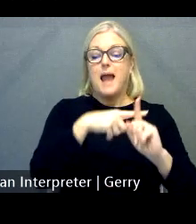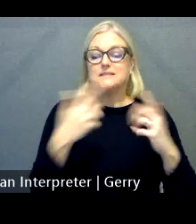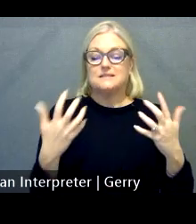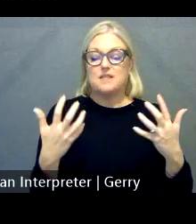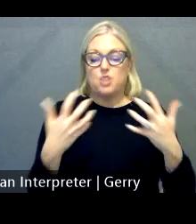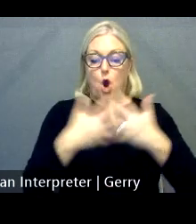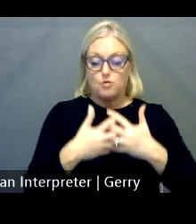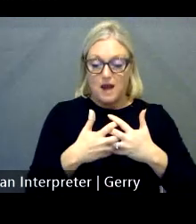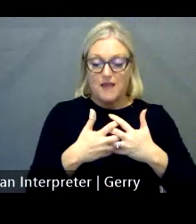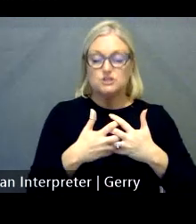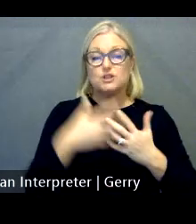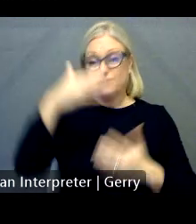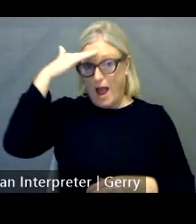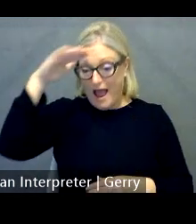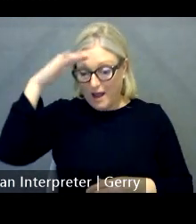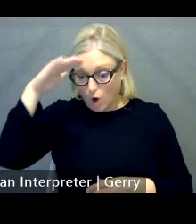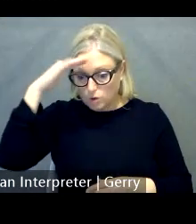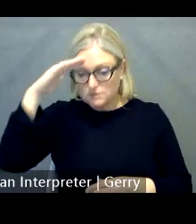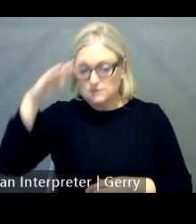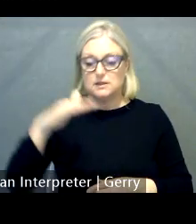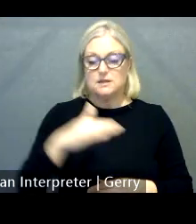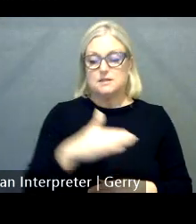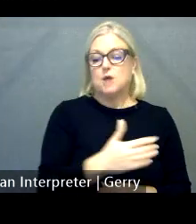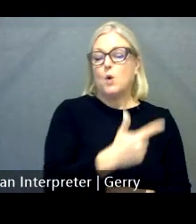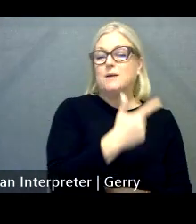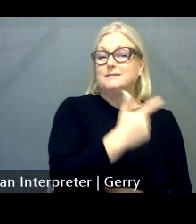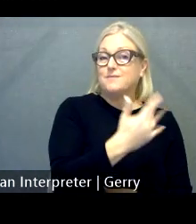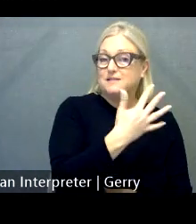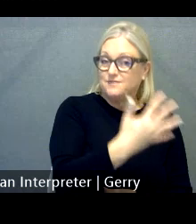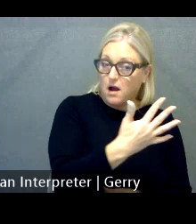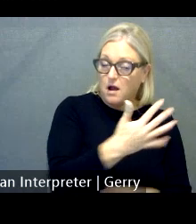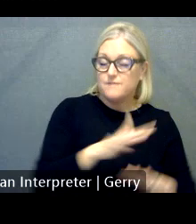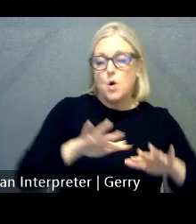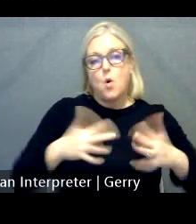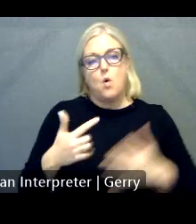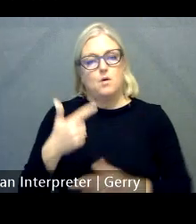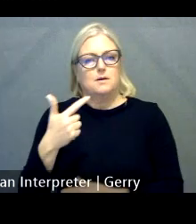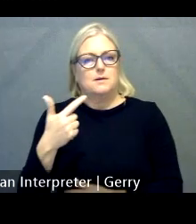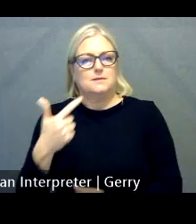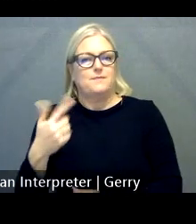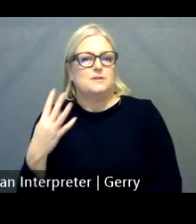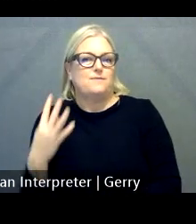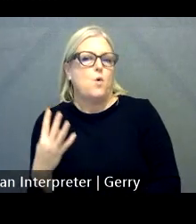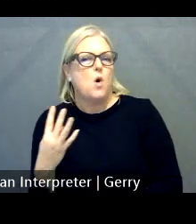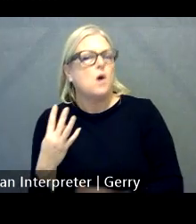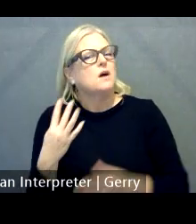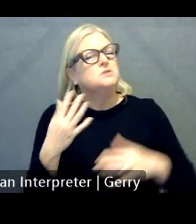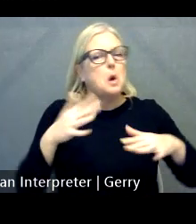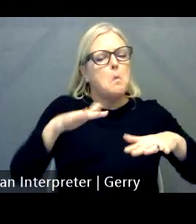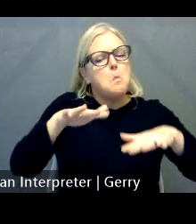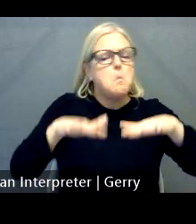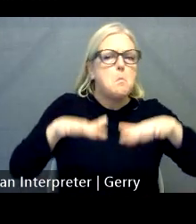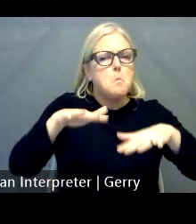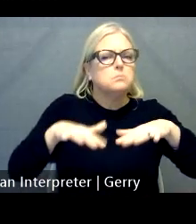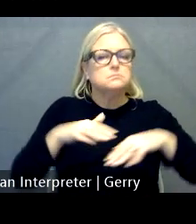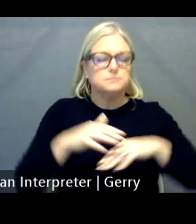0.74 for the easy English version. So yeah, so the two are